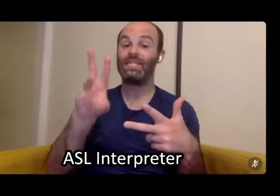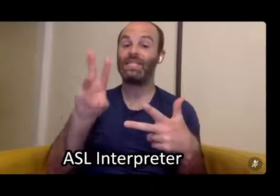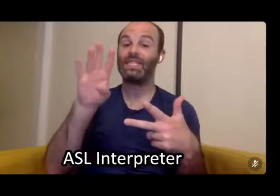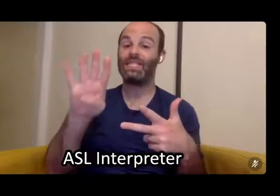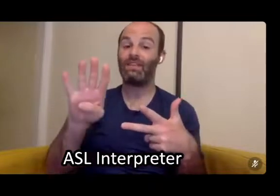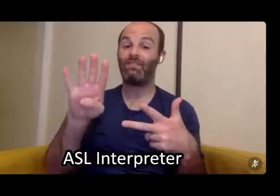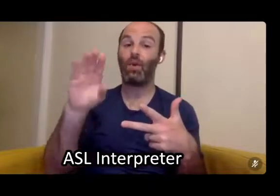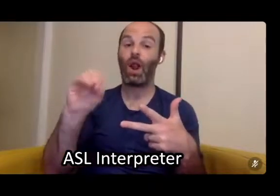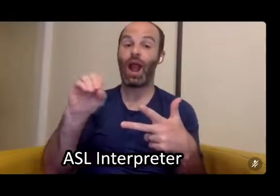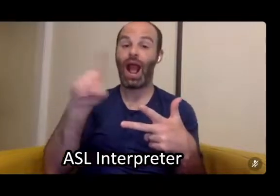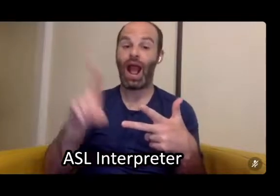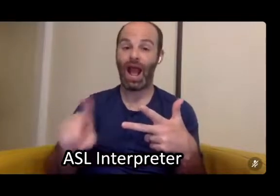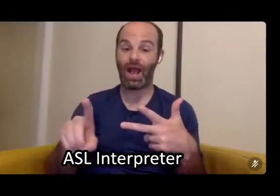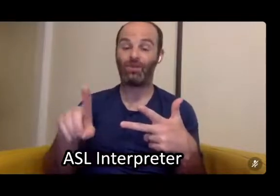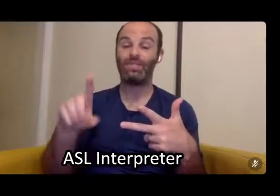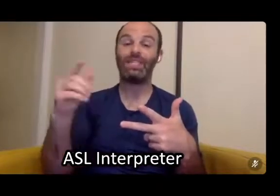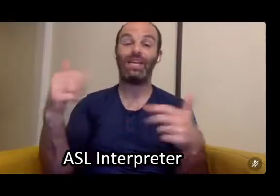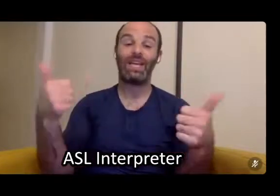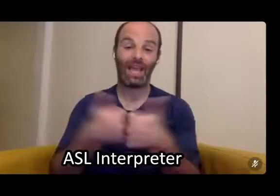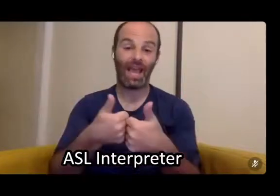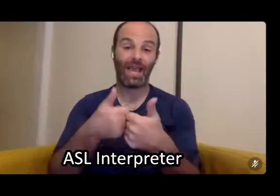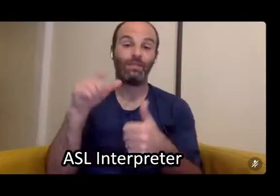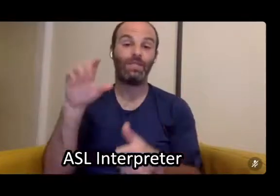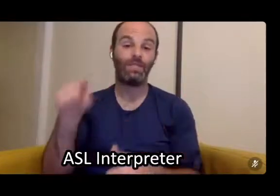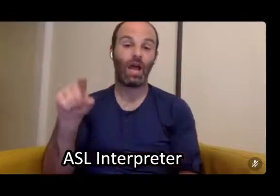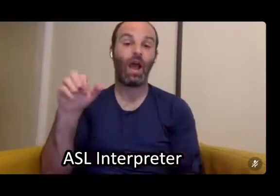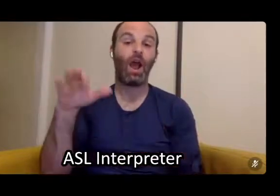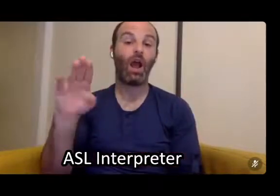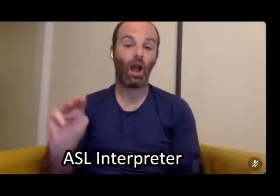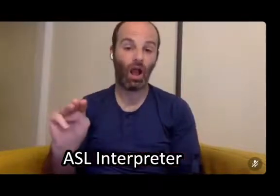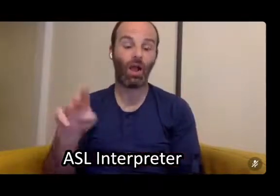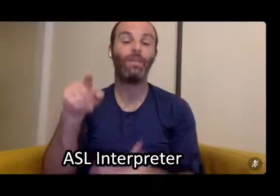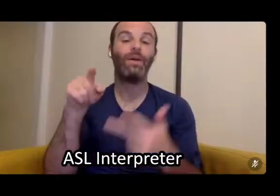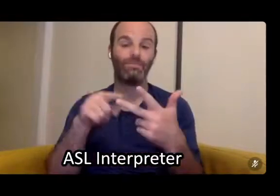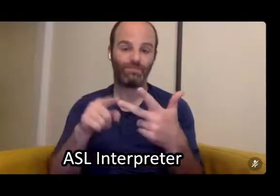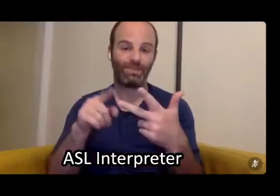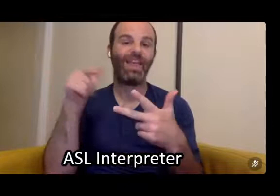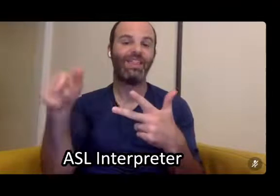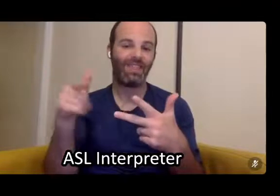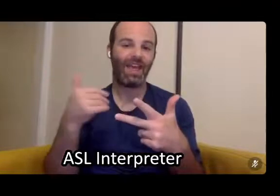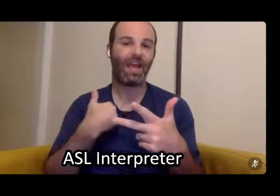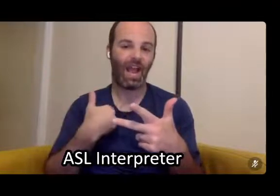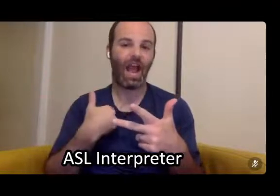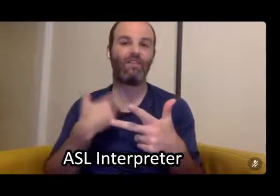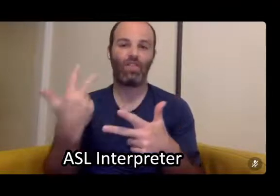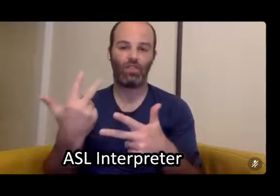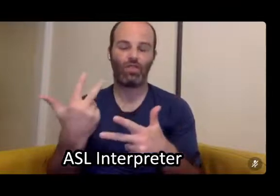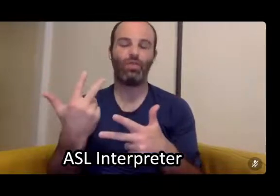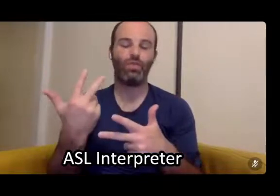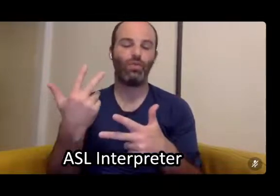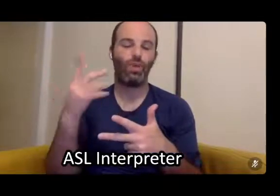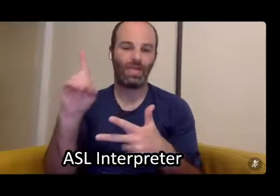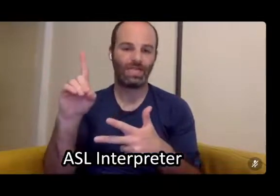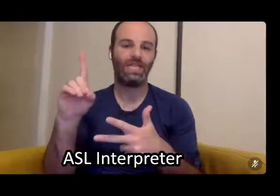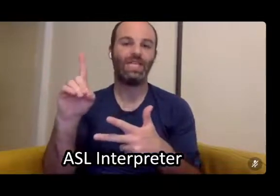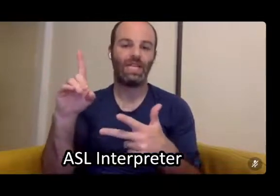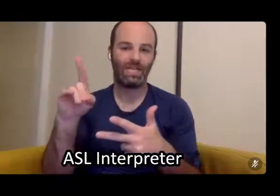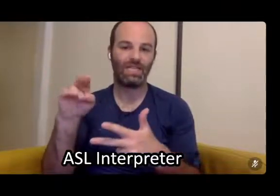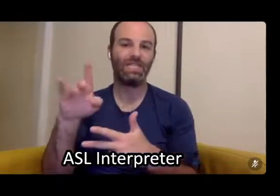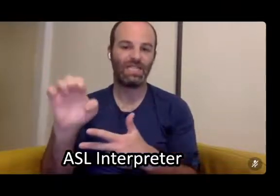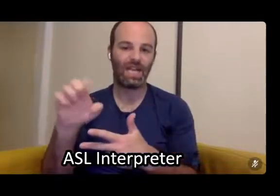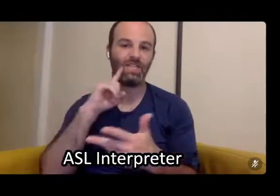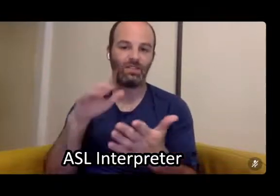have Braille dice that you can print on there as well. Those are pretty cool. We also have coming